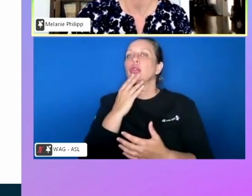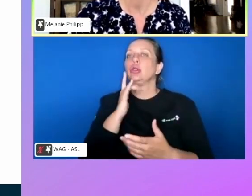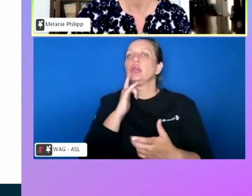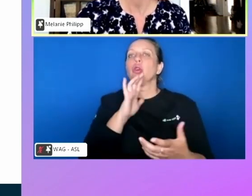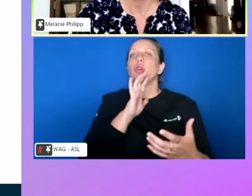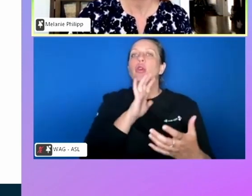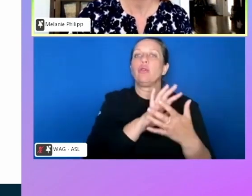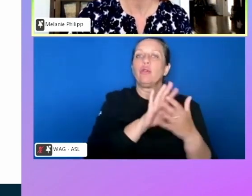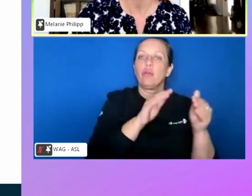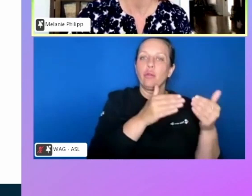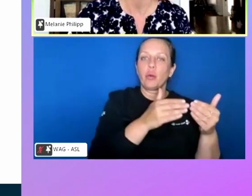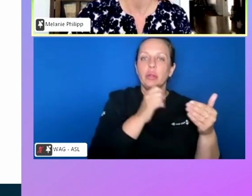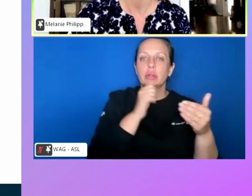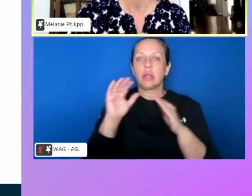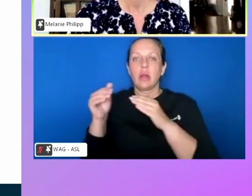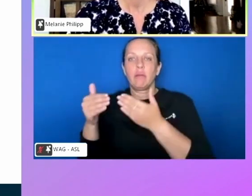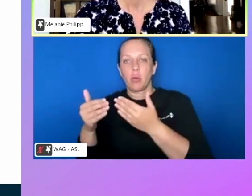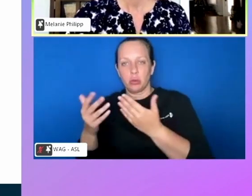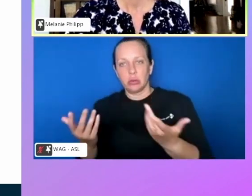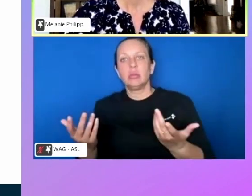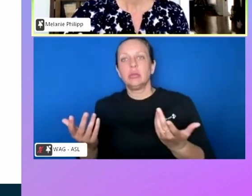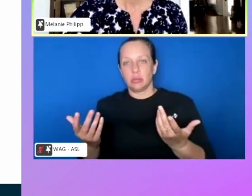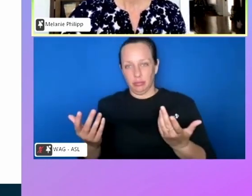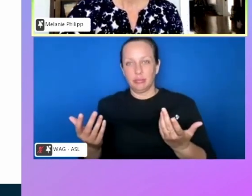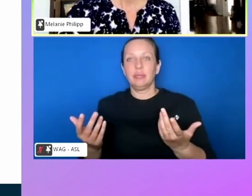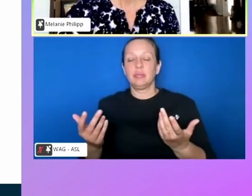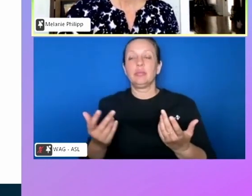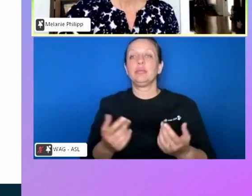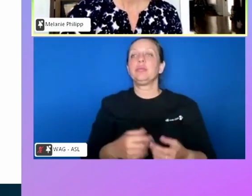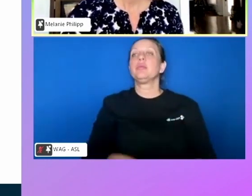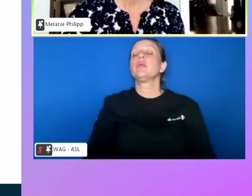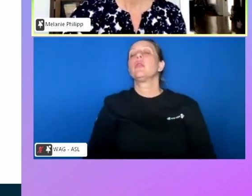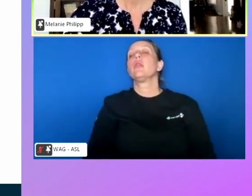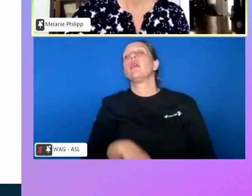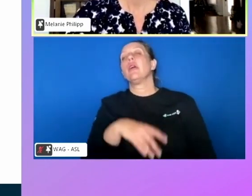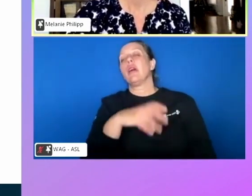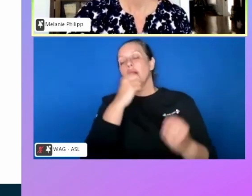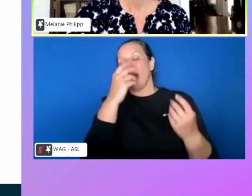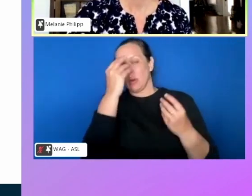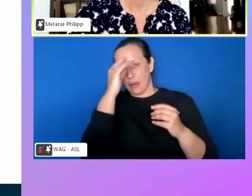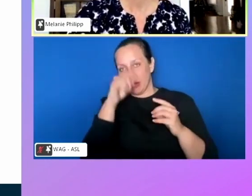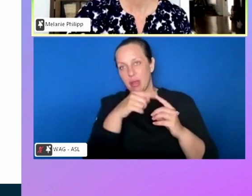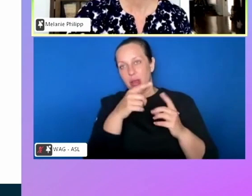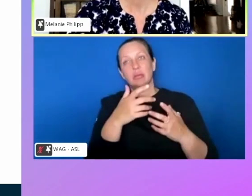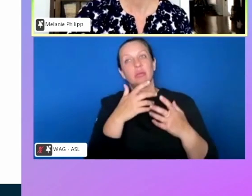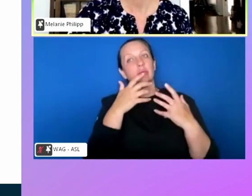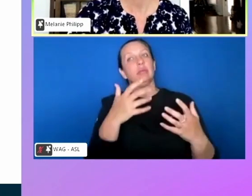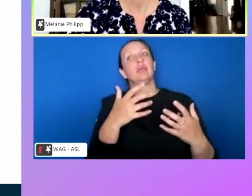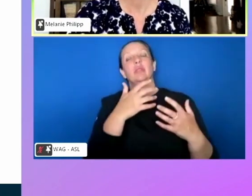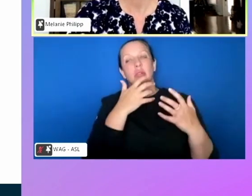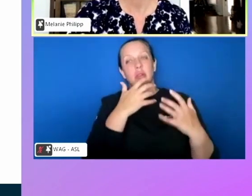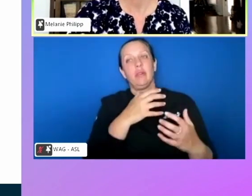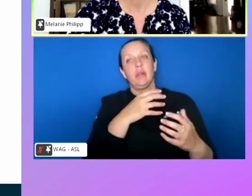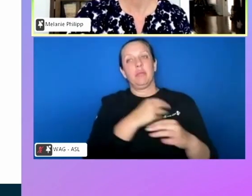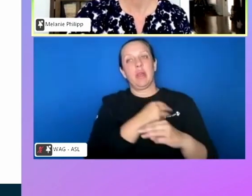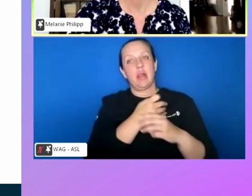state. So there's a lot to think about there. Focus appearance is quite complex and math heavy, and additional research is going